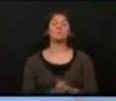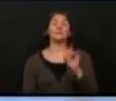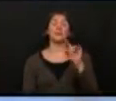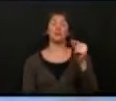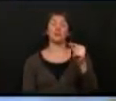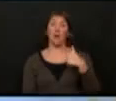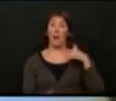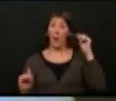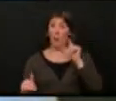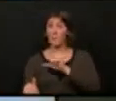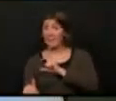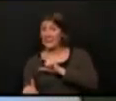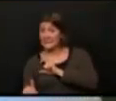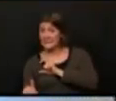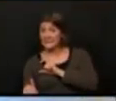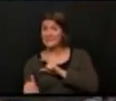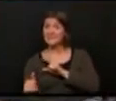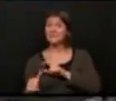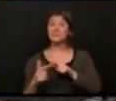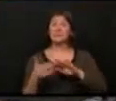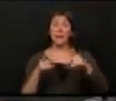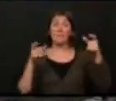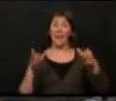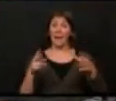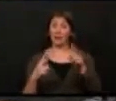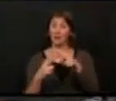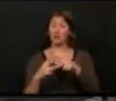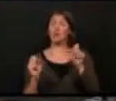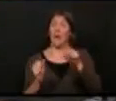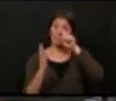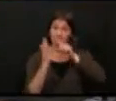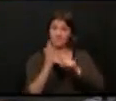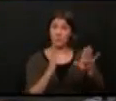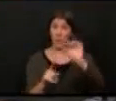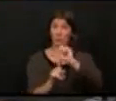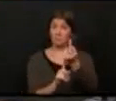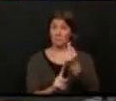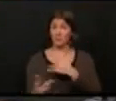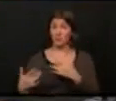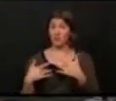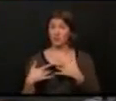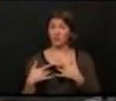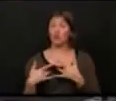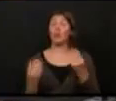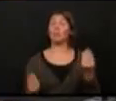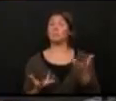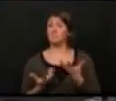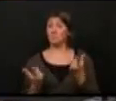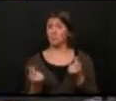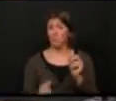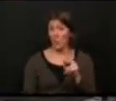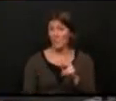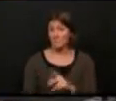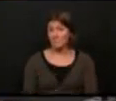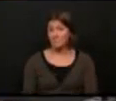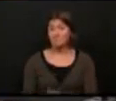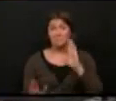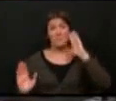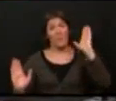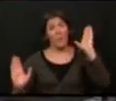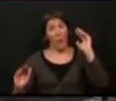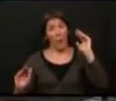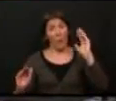police department and the town manager can look into this and give us whatever information they might have in anticipation